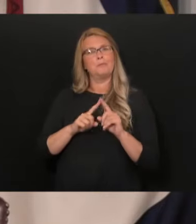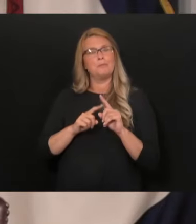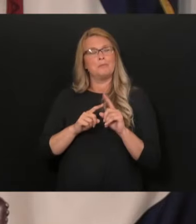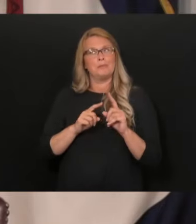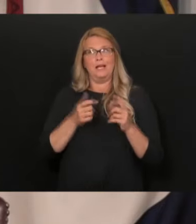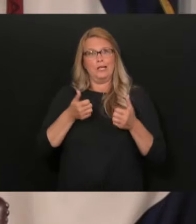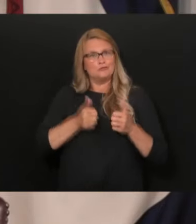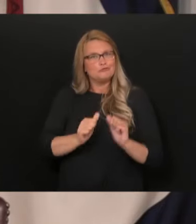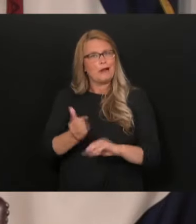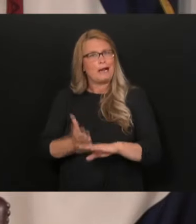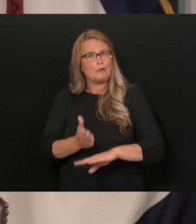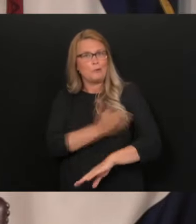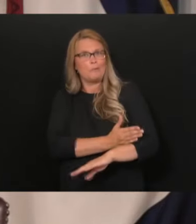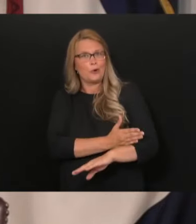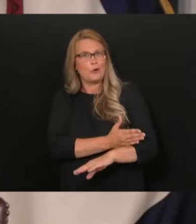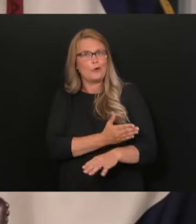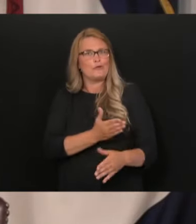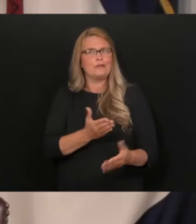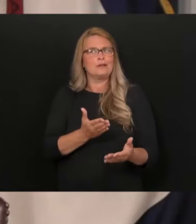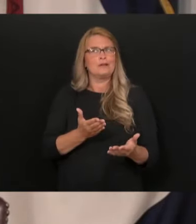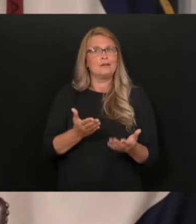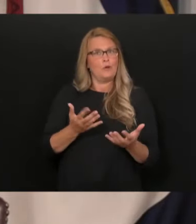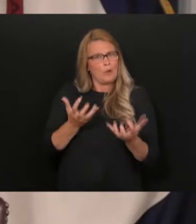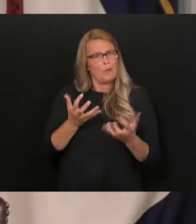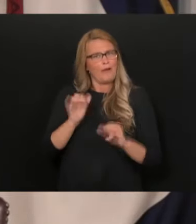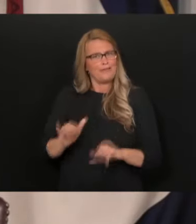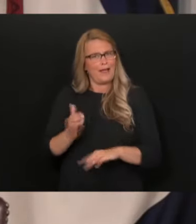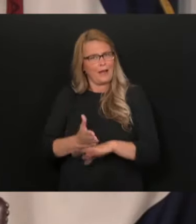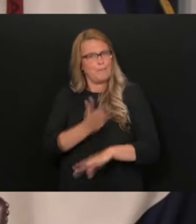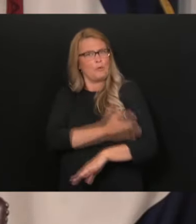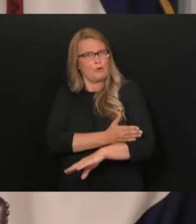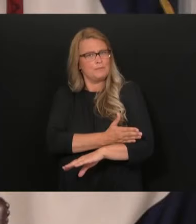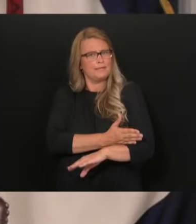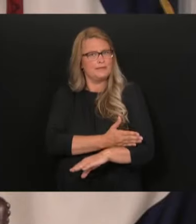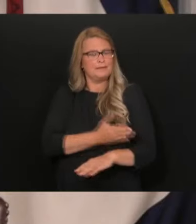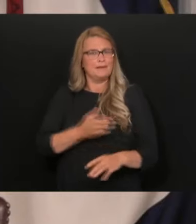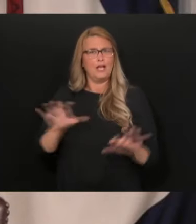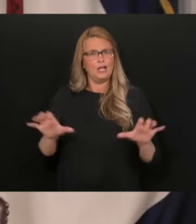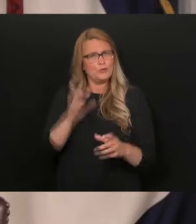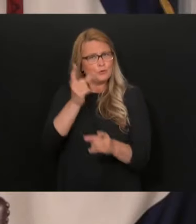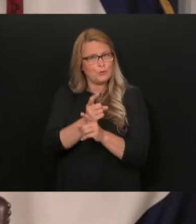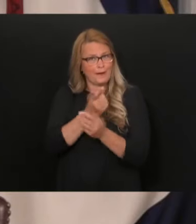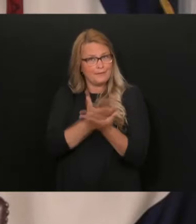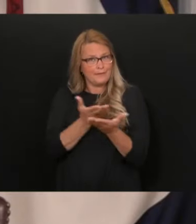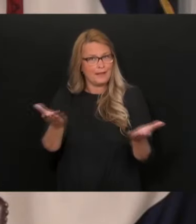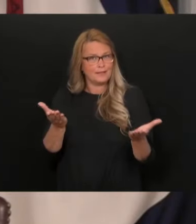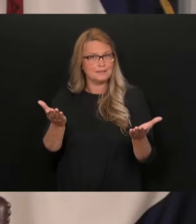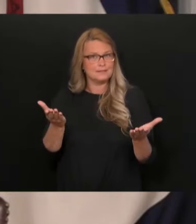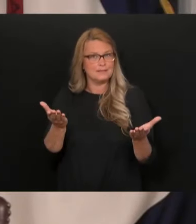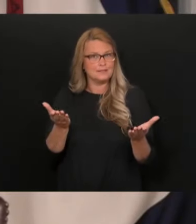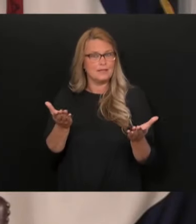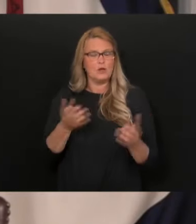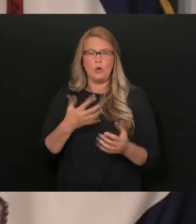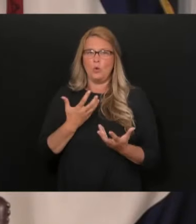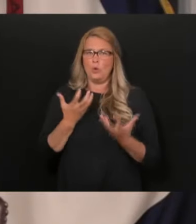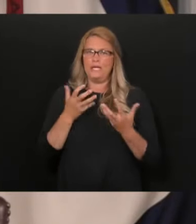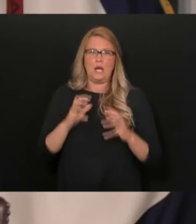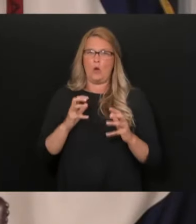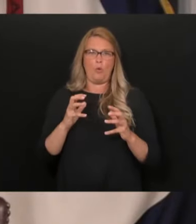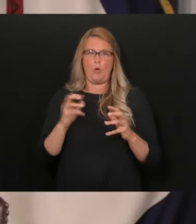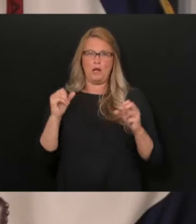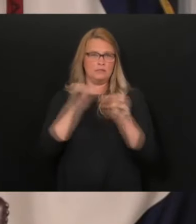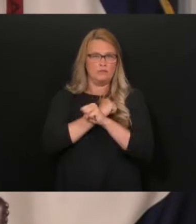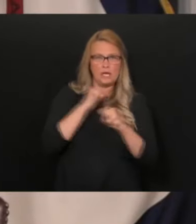to improve things and do what's right. And we cannot have the other end of it where we get violence and